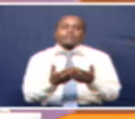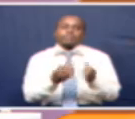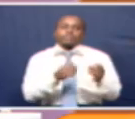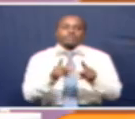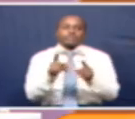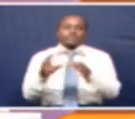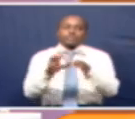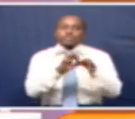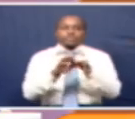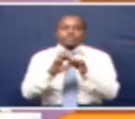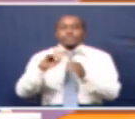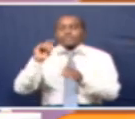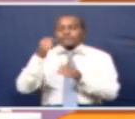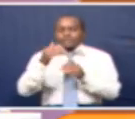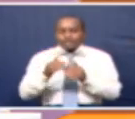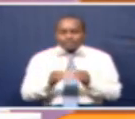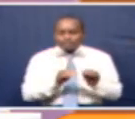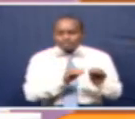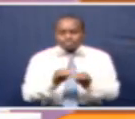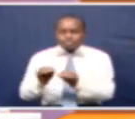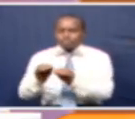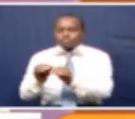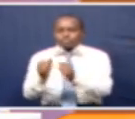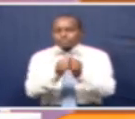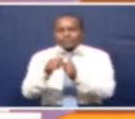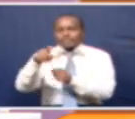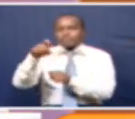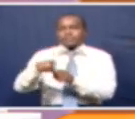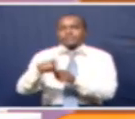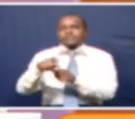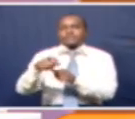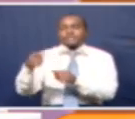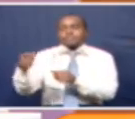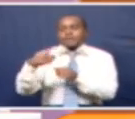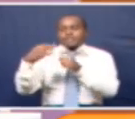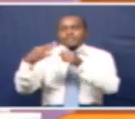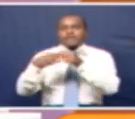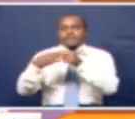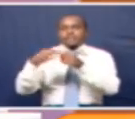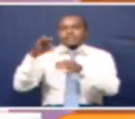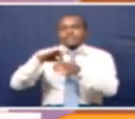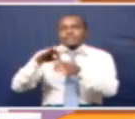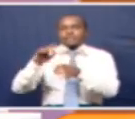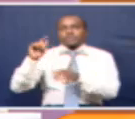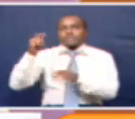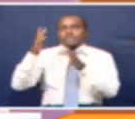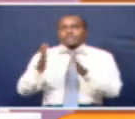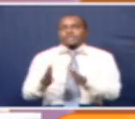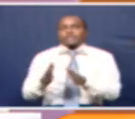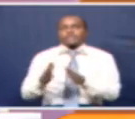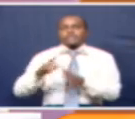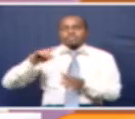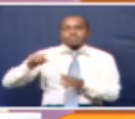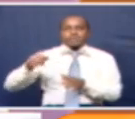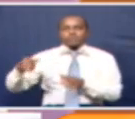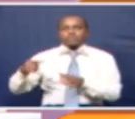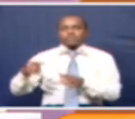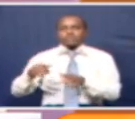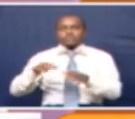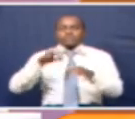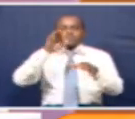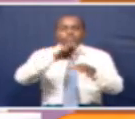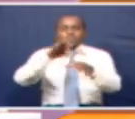must move forward, that in the August election, Kenyans in their millions elected